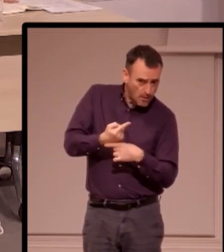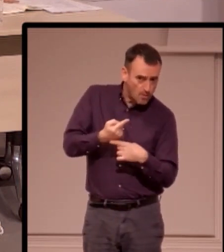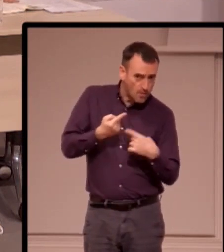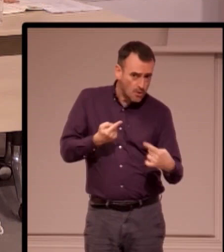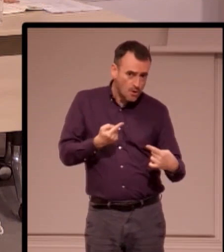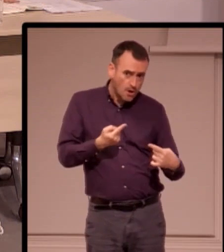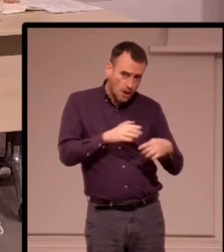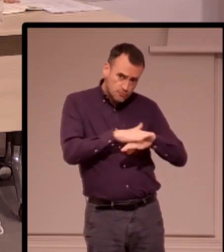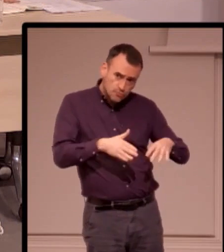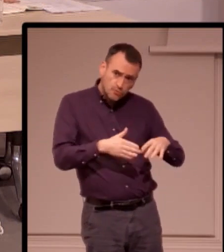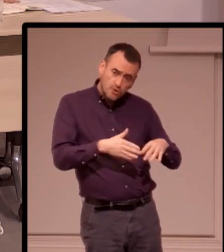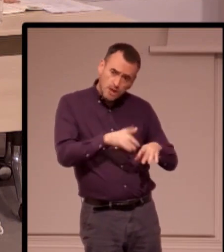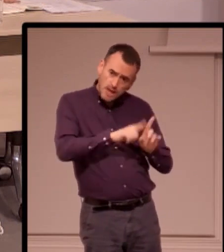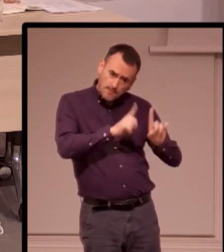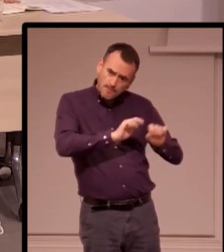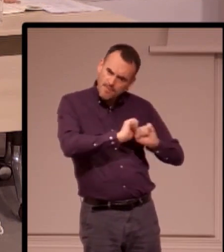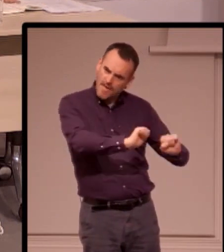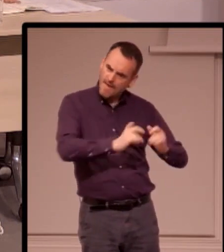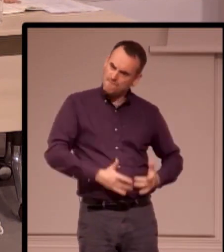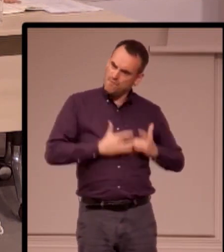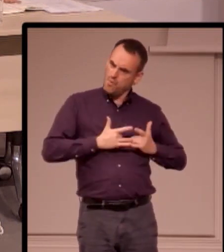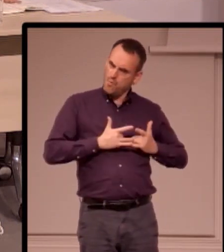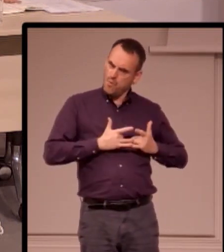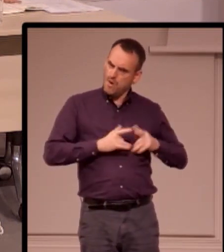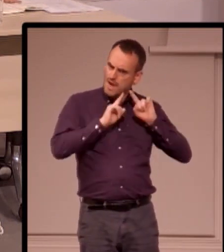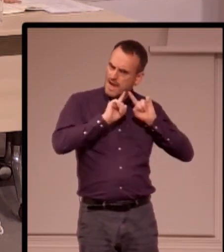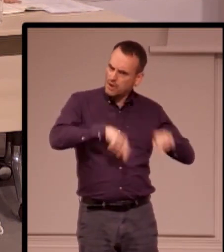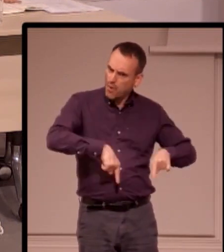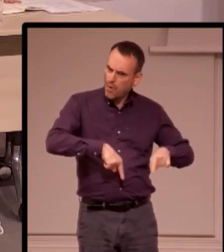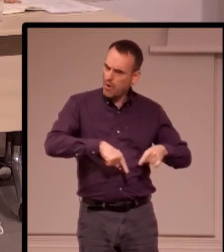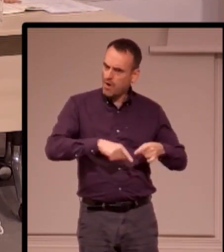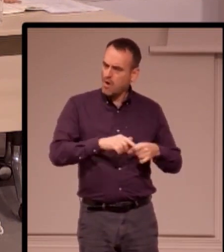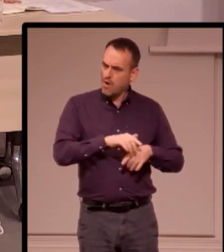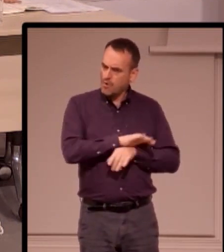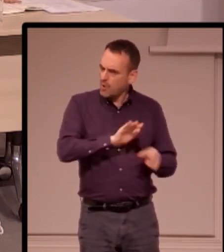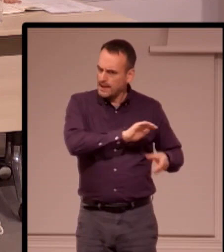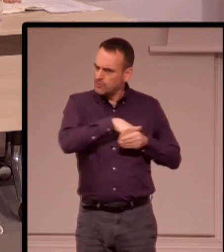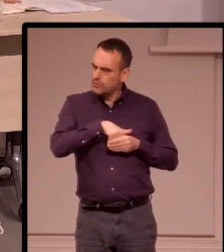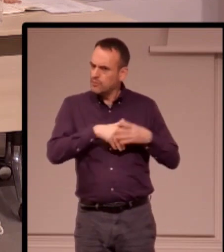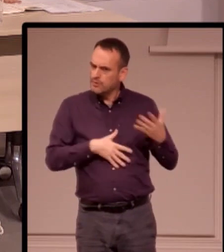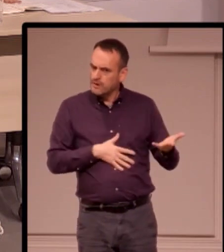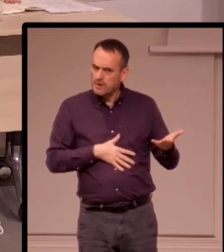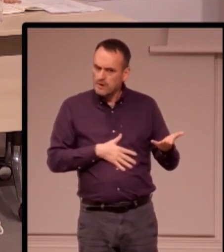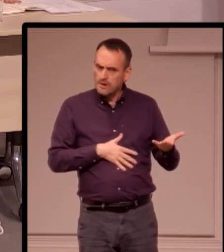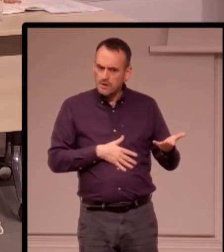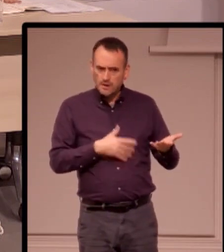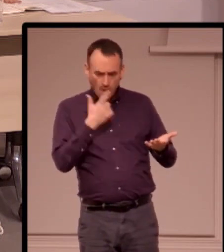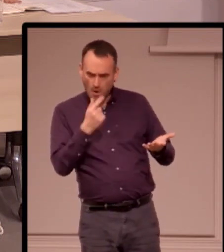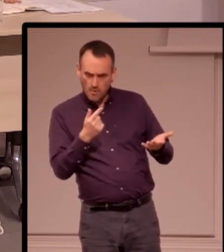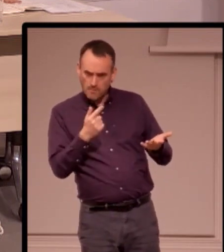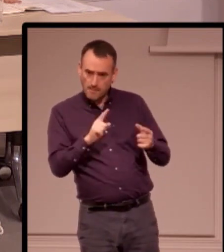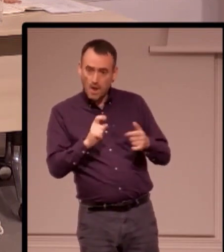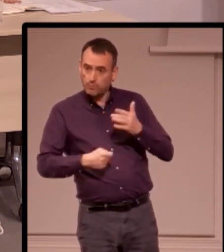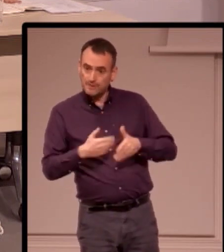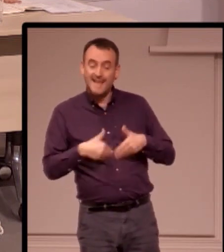and young people's voices can be excluded sometime or not heard? We may give them opportunity to speak and then